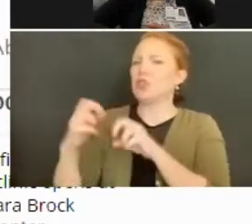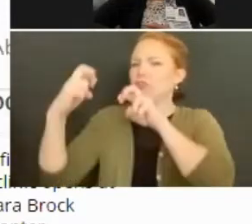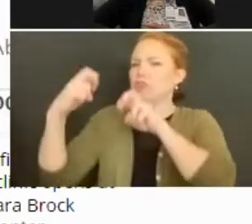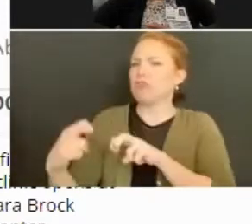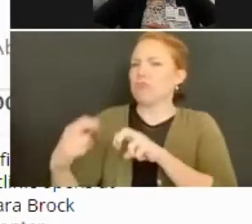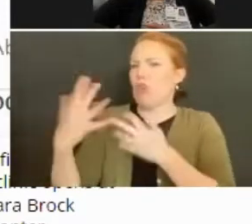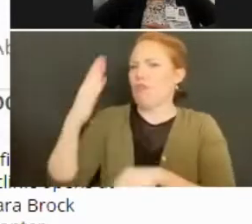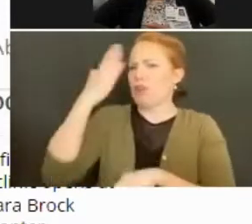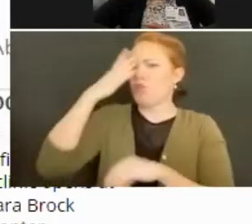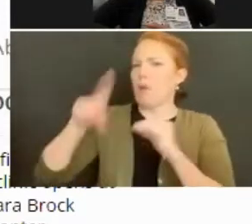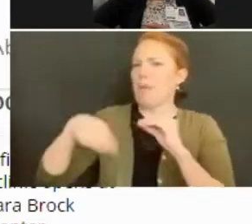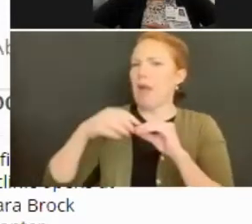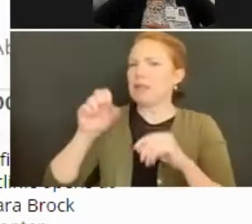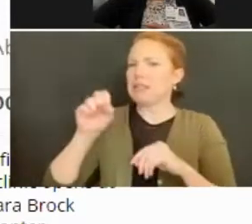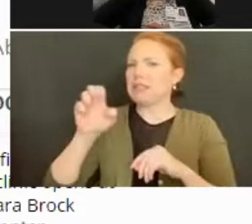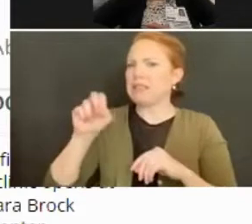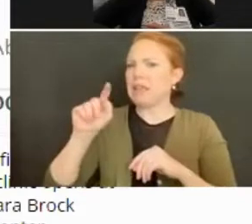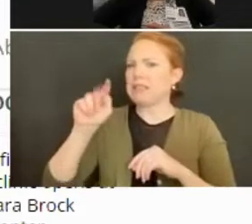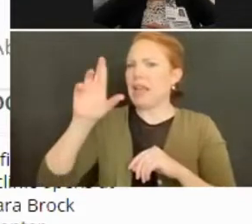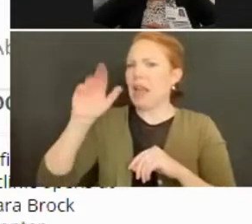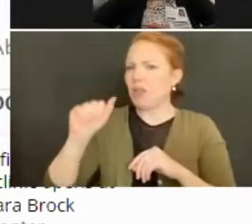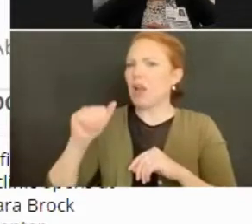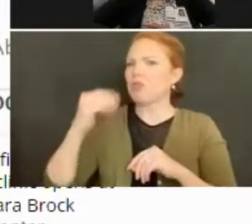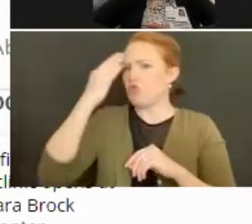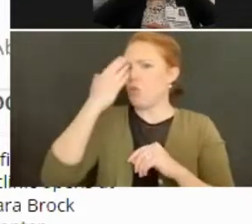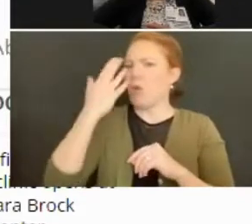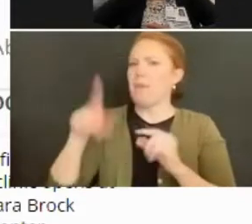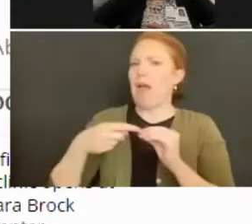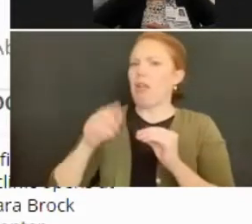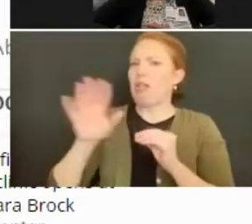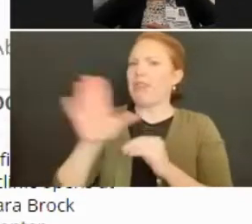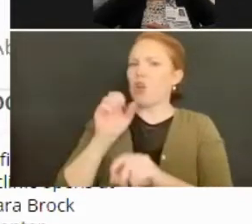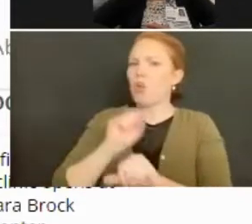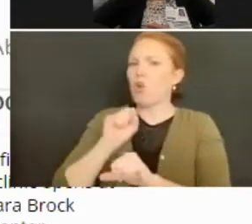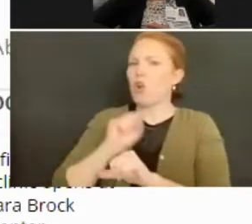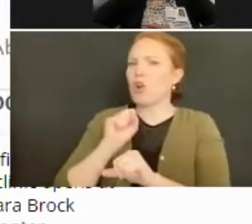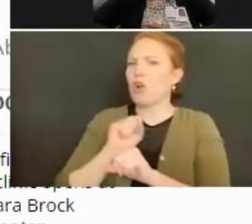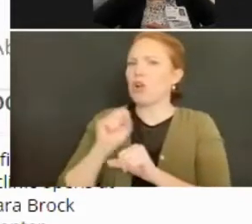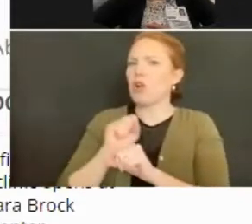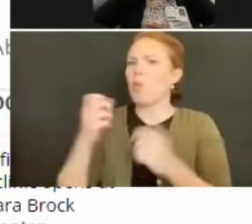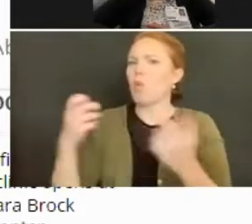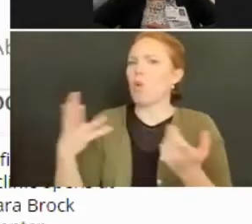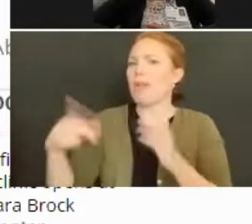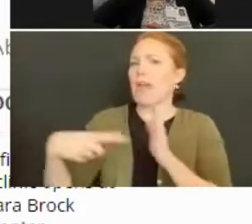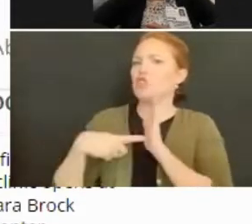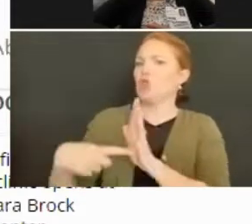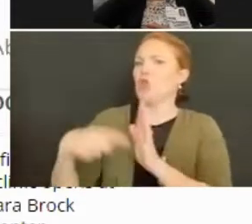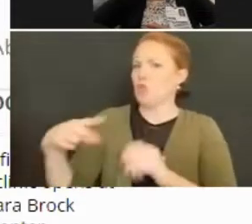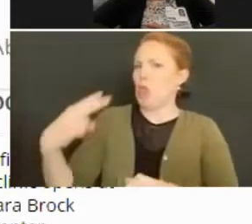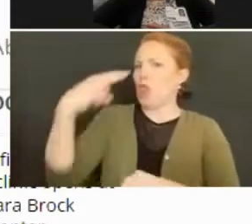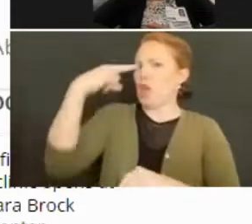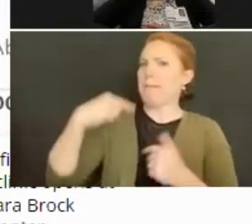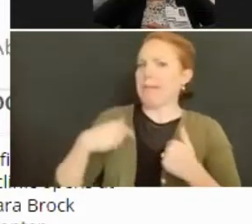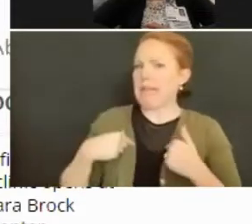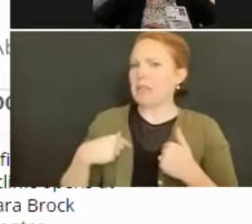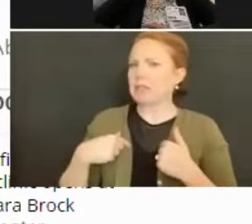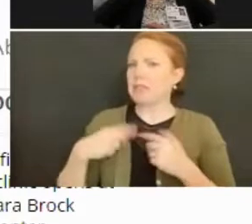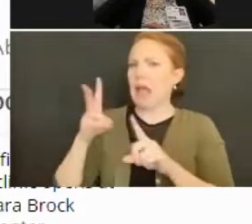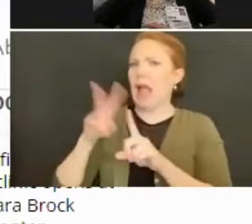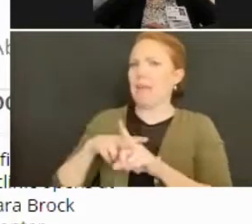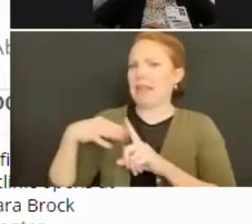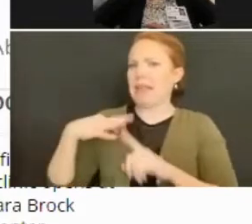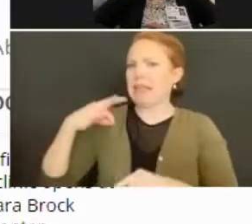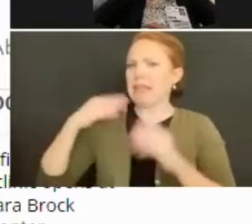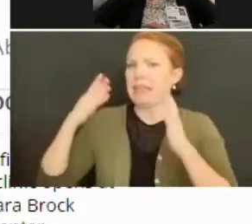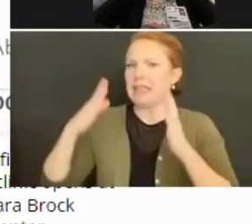about Centera and about the work that they're doing, what would that say to you as you looked at me as an applicant?